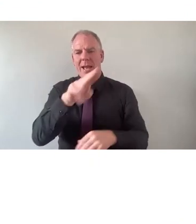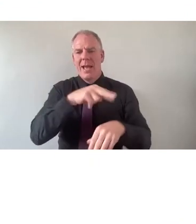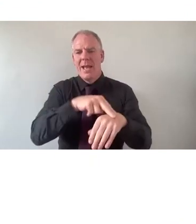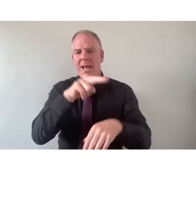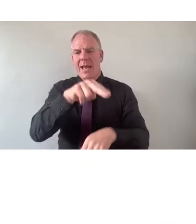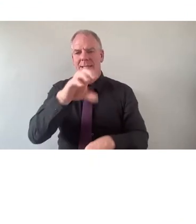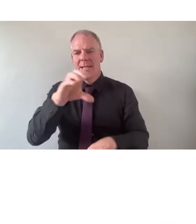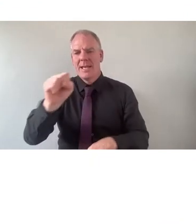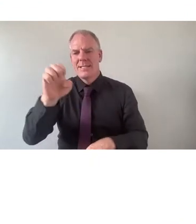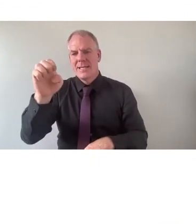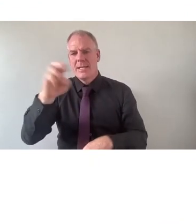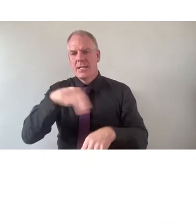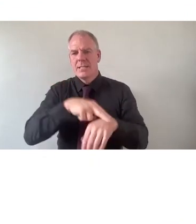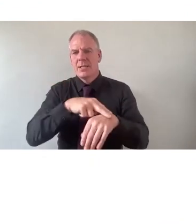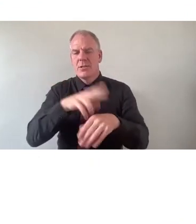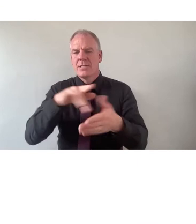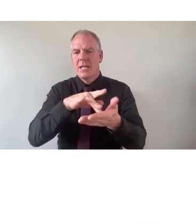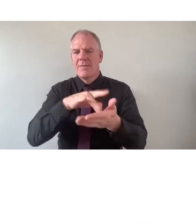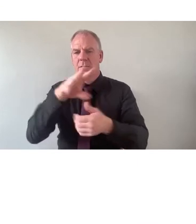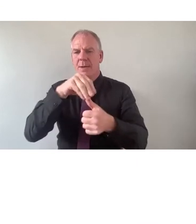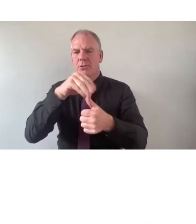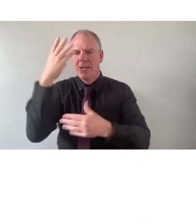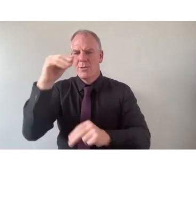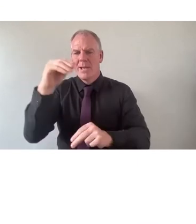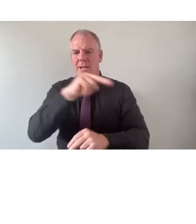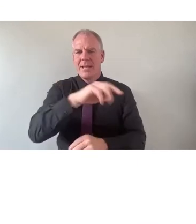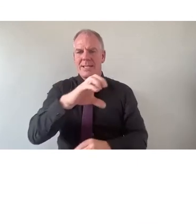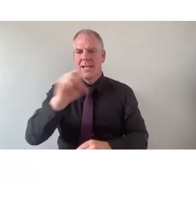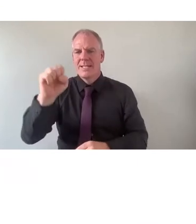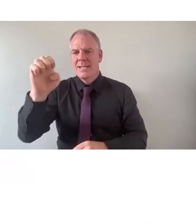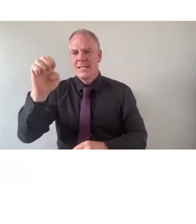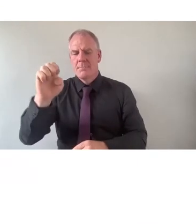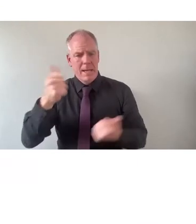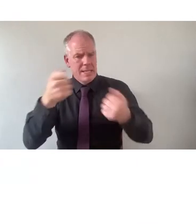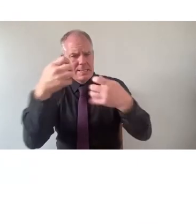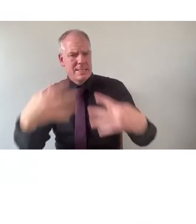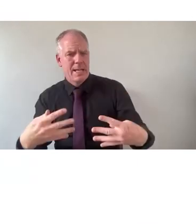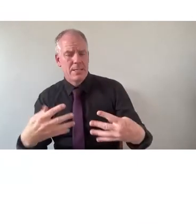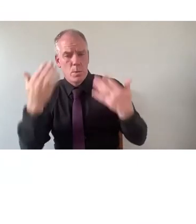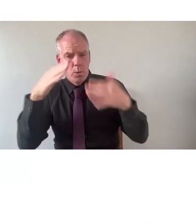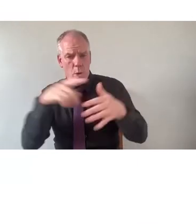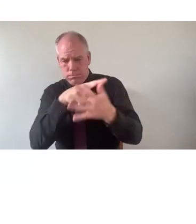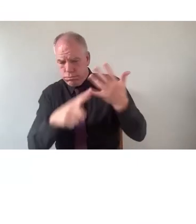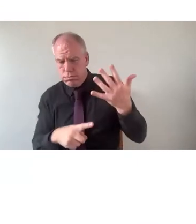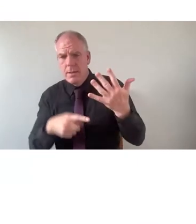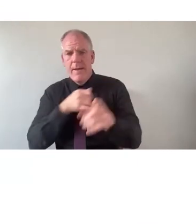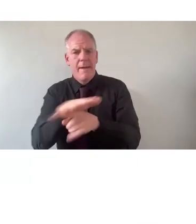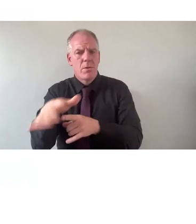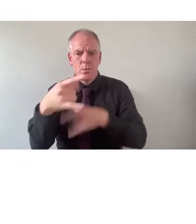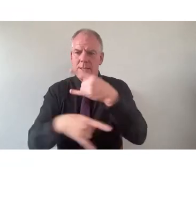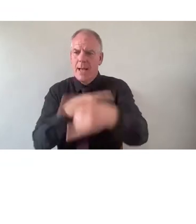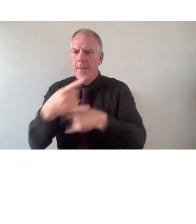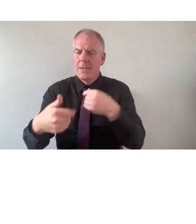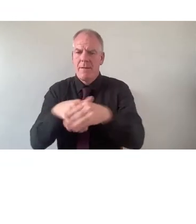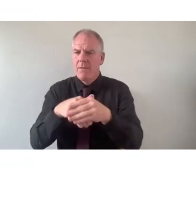Education Center. Are there data at all to show any of those, how those factors are influencing